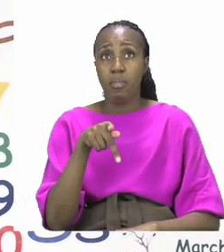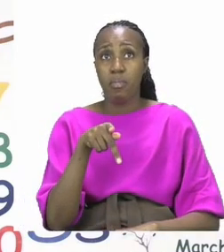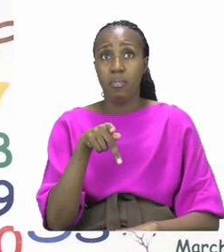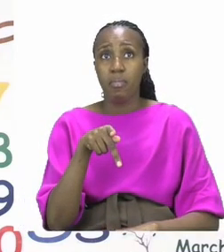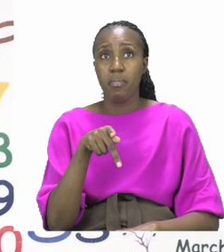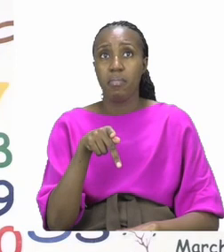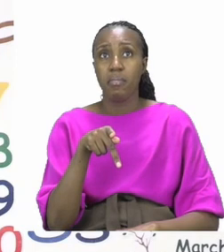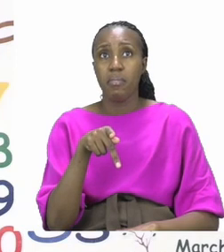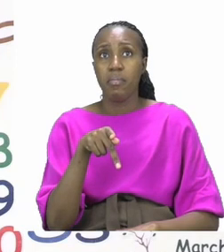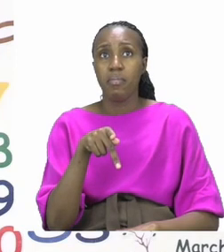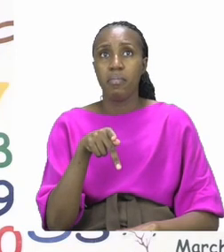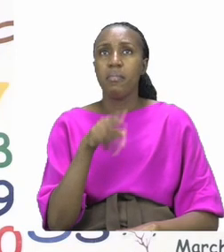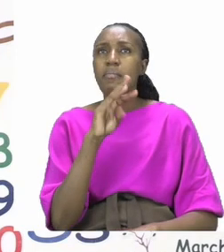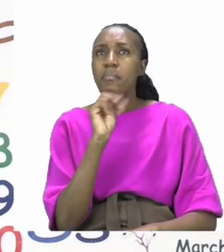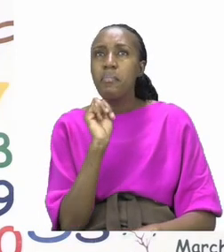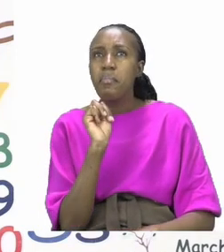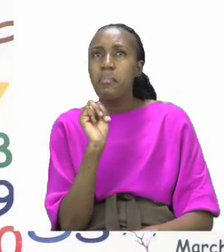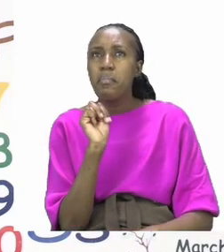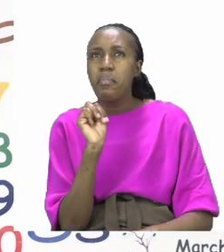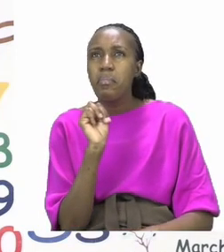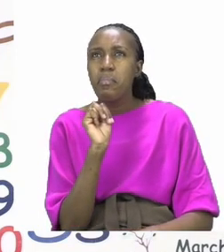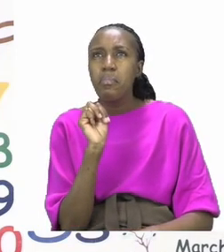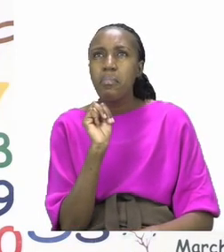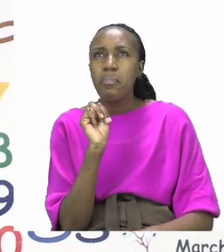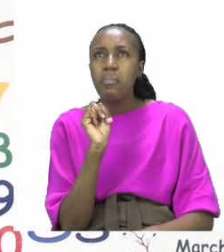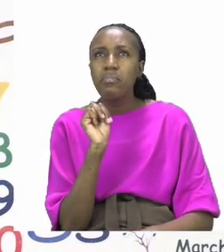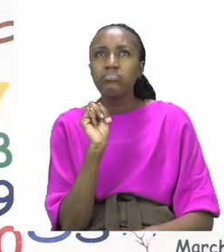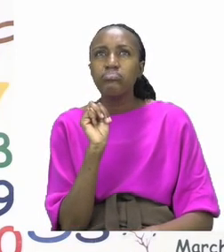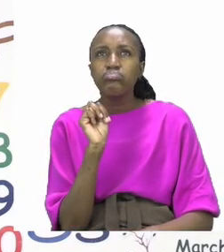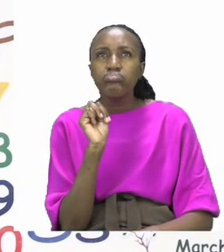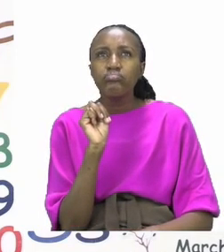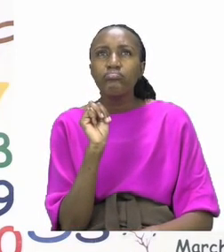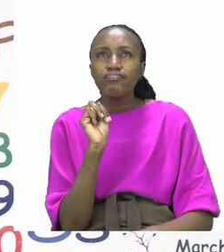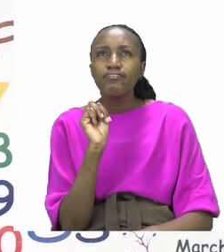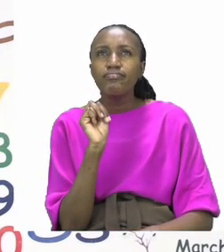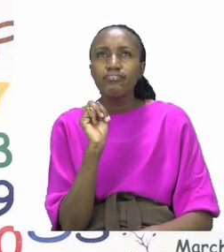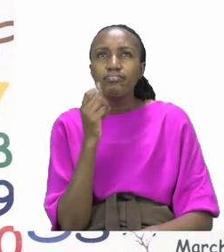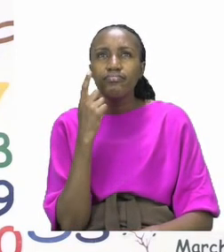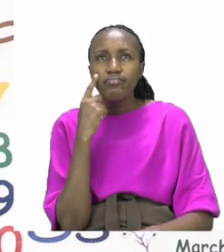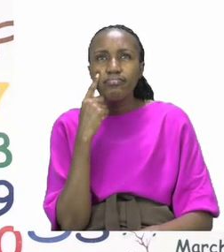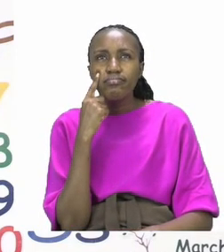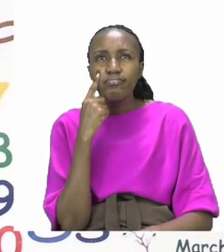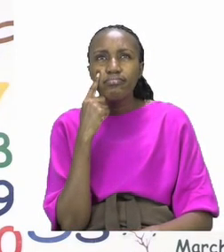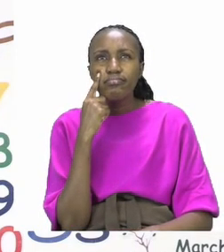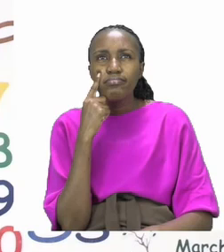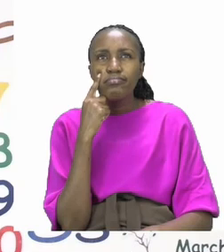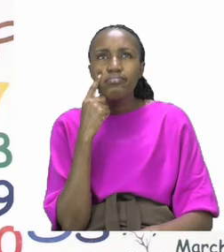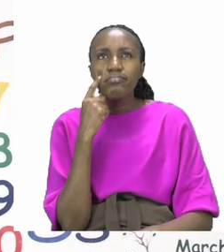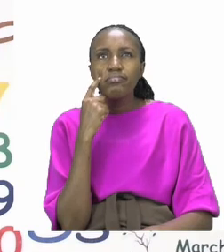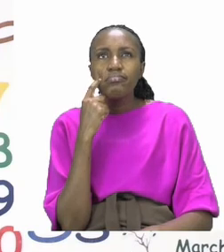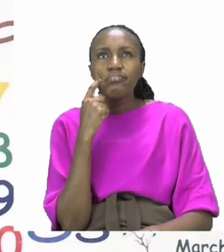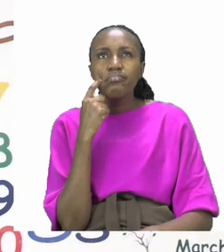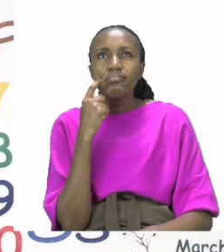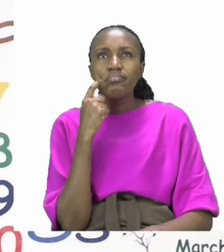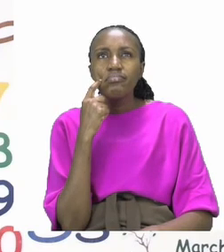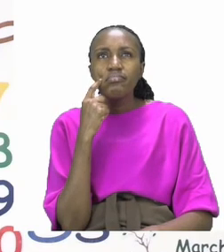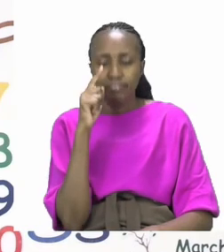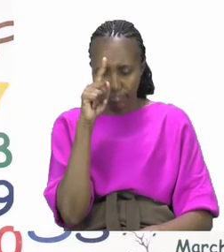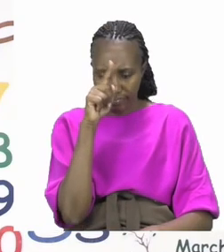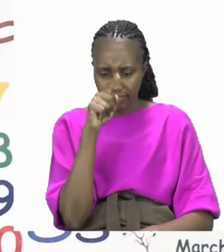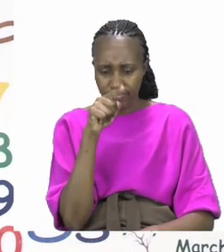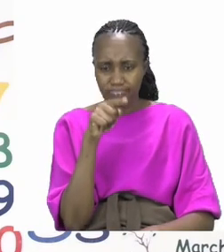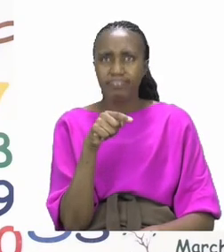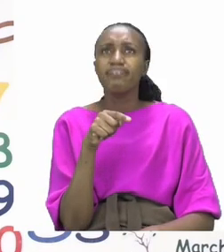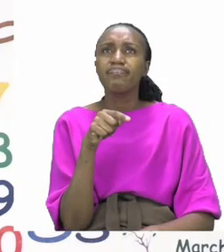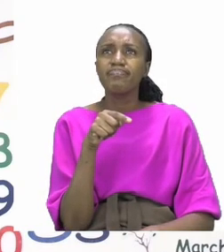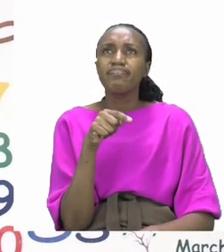by looking for our M. I think I'm going to try and go down this